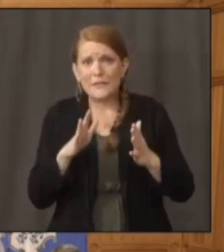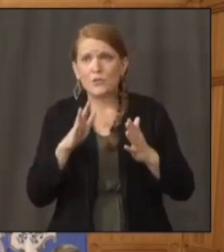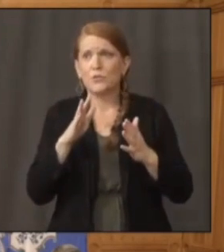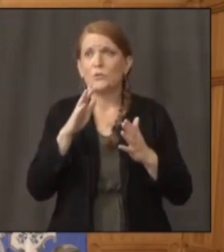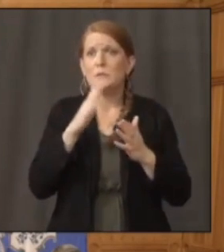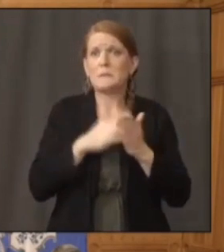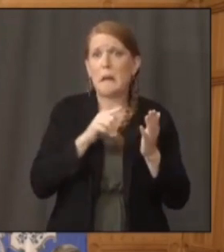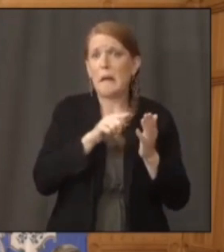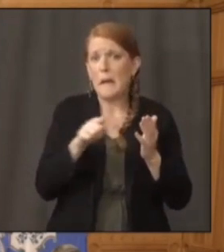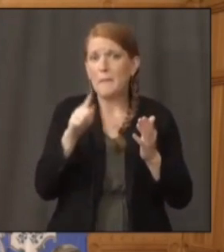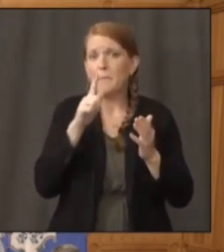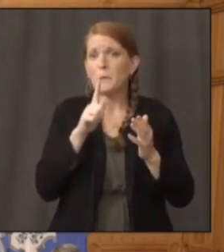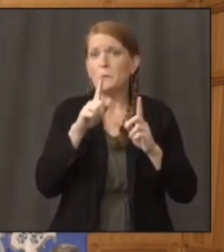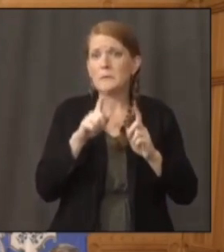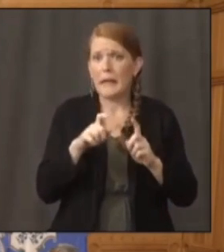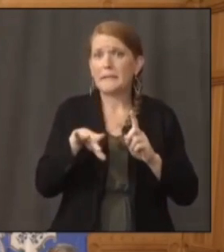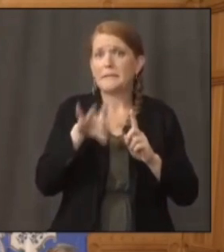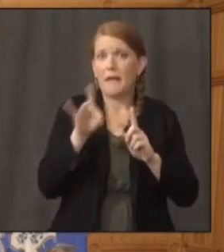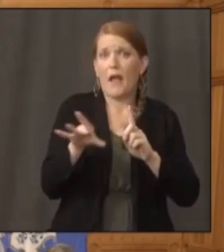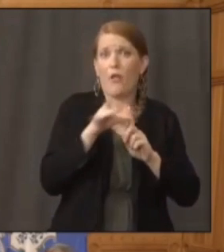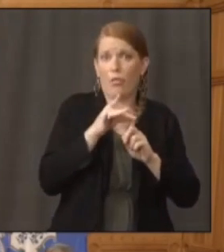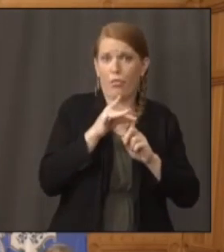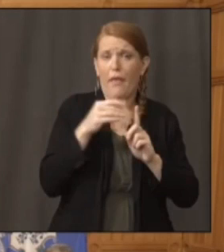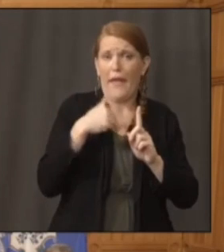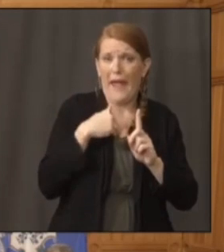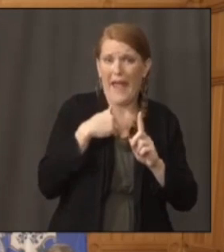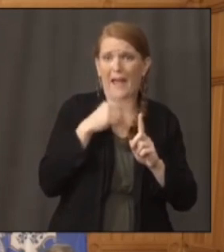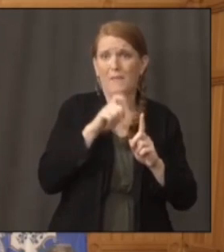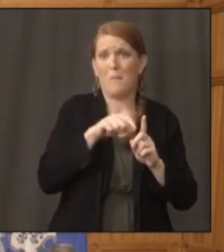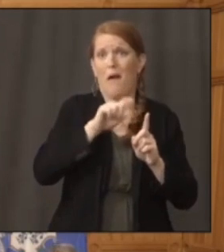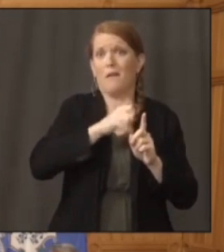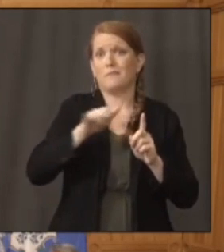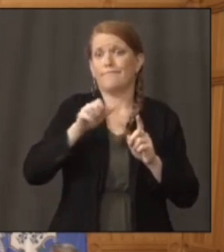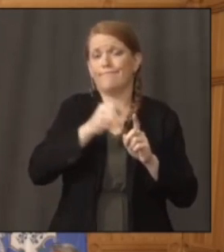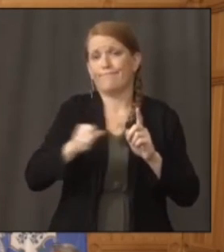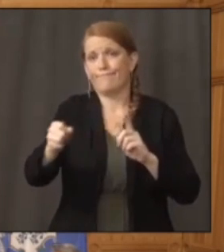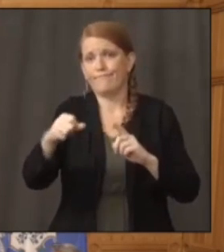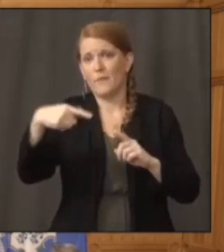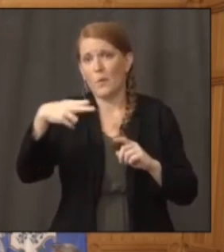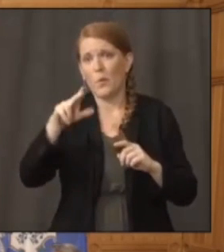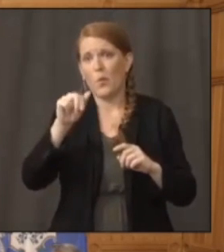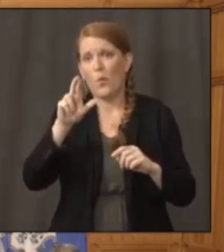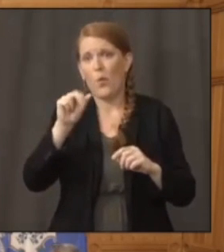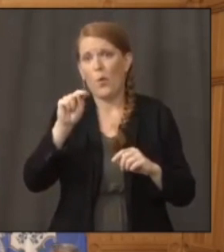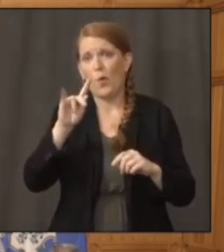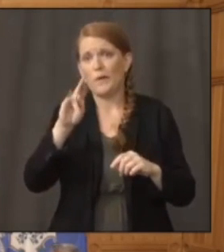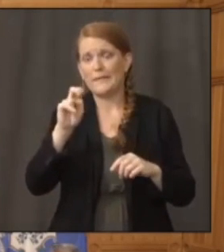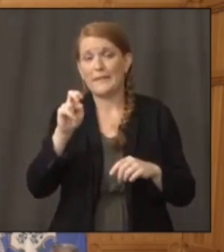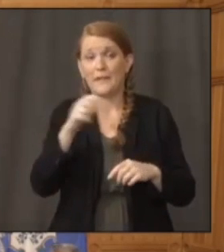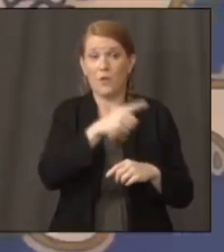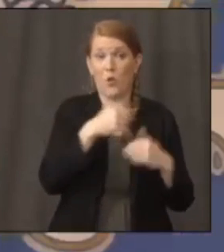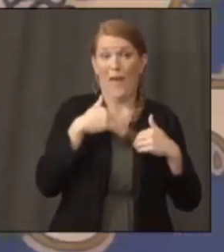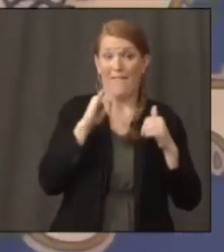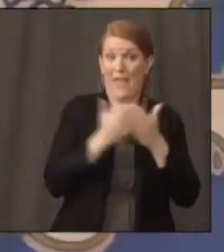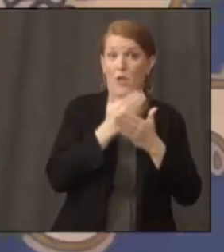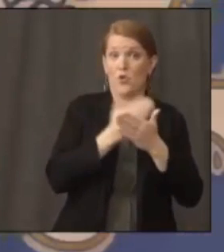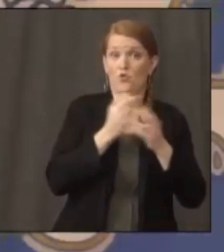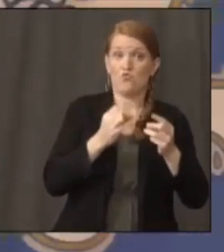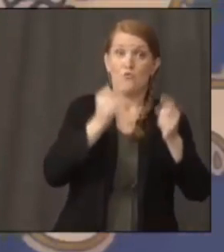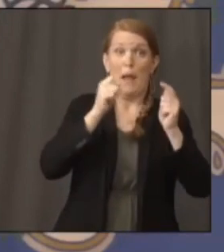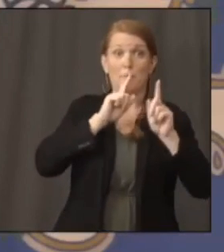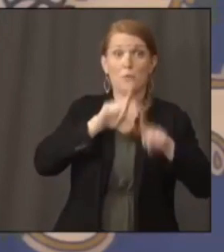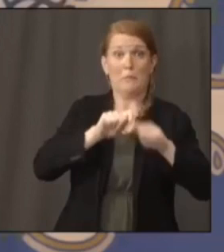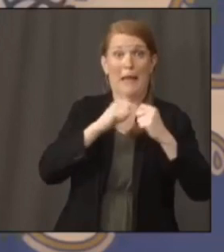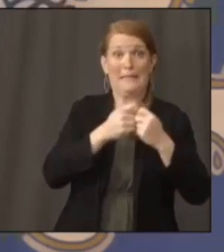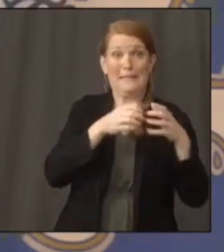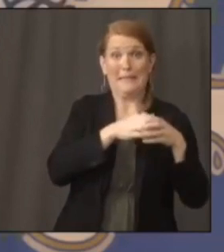quarantine. How will this rapid response team help with the teachers? Look, I think the rapid response